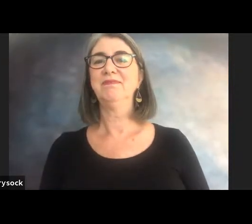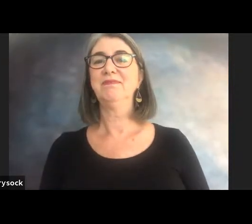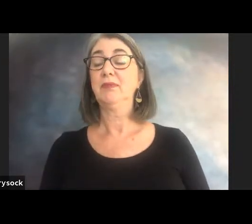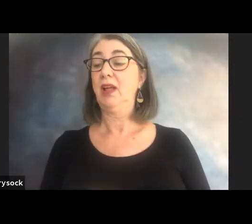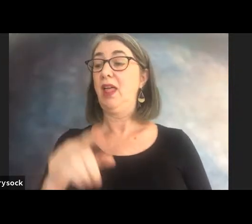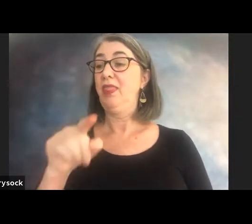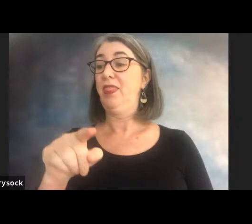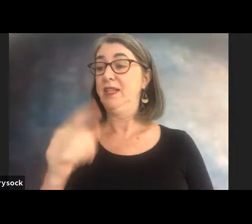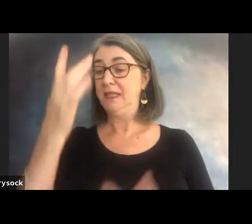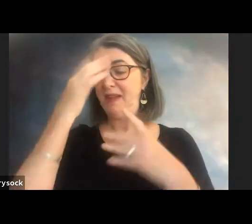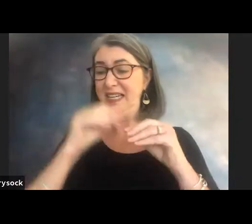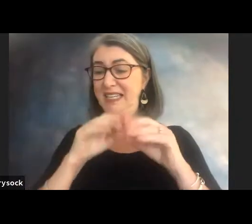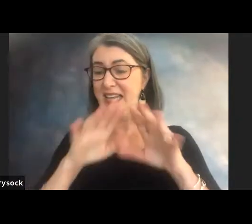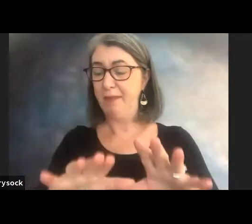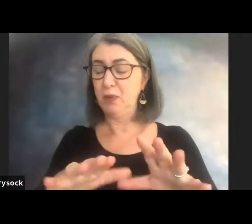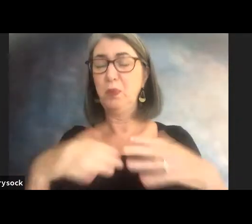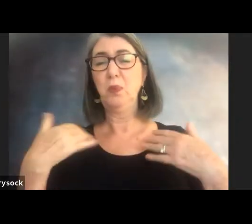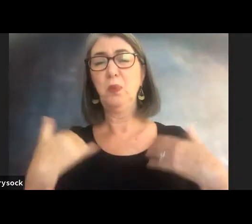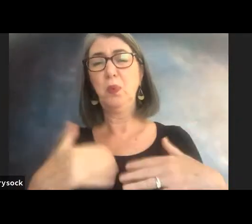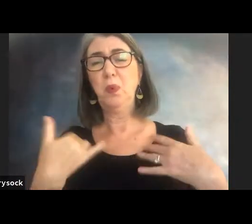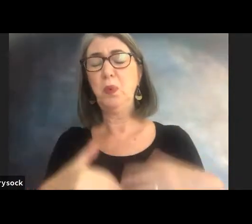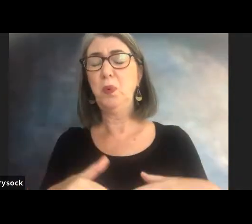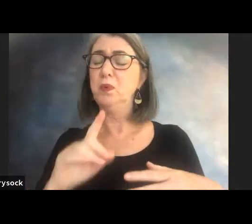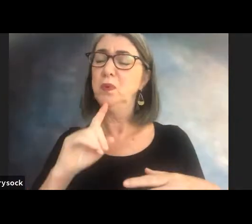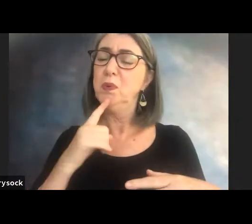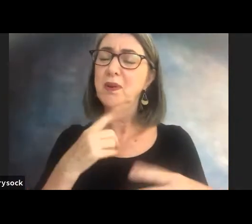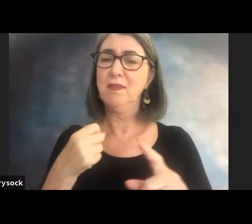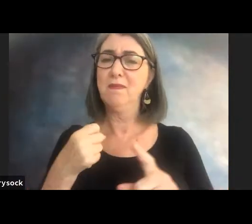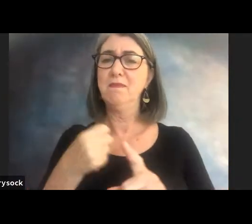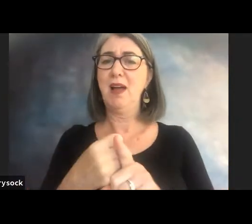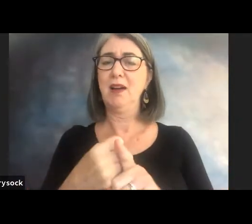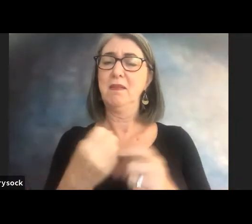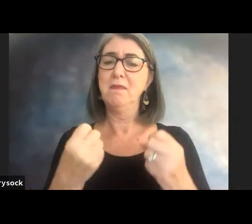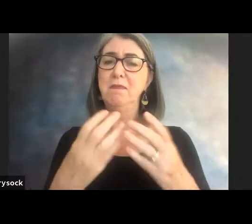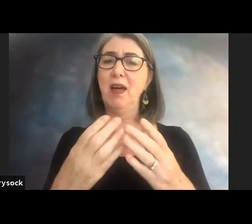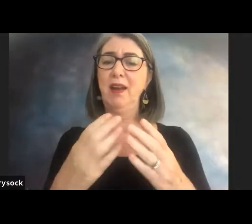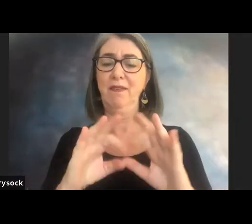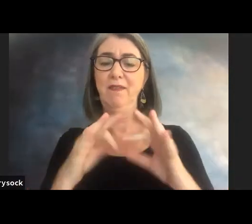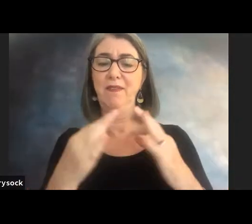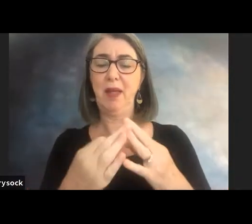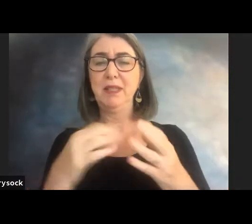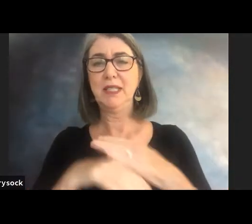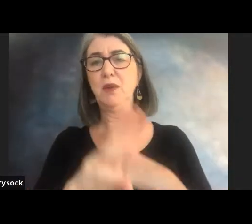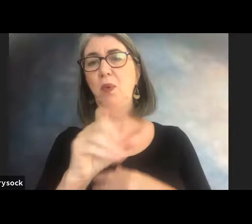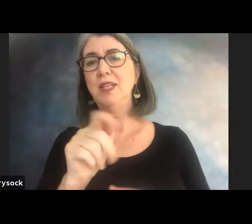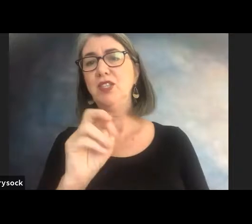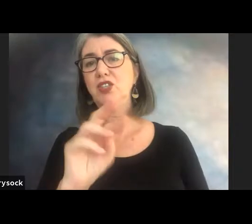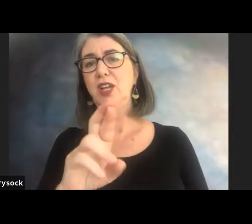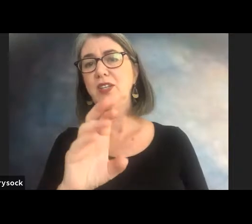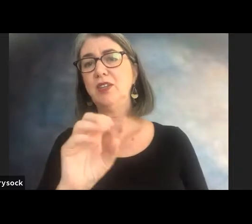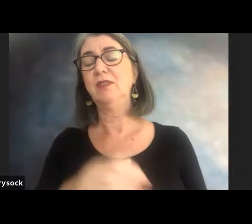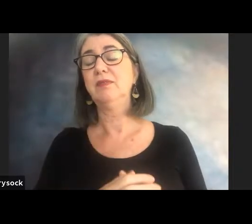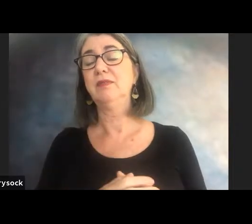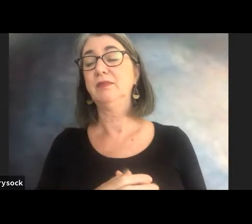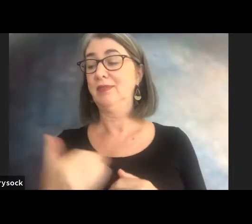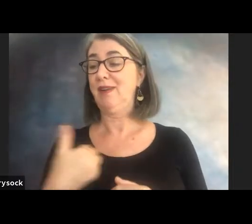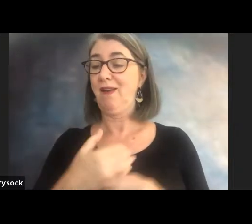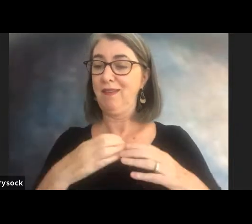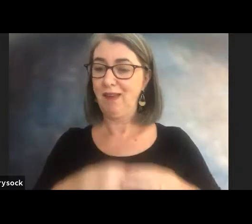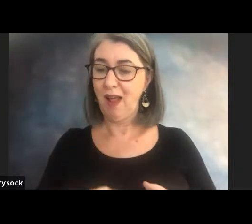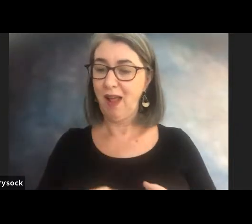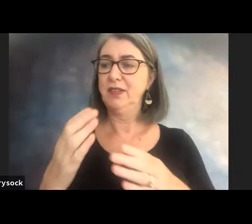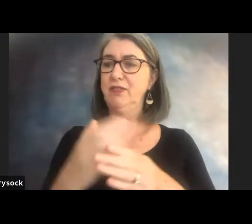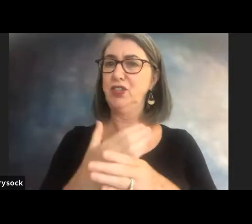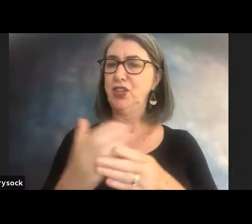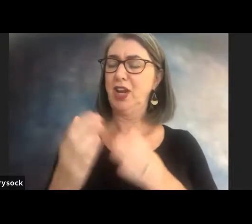This pandemic has had quite a significant impact on many of the families in Westchester, and our clients have shared